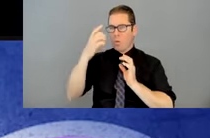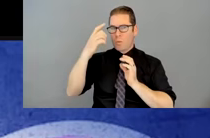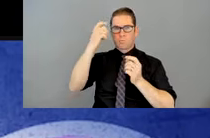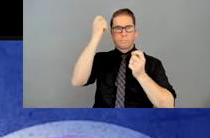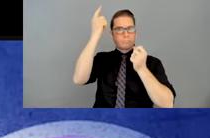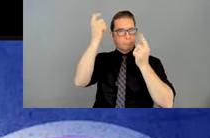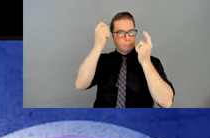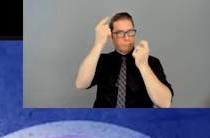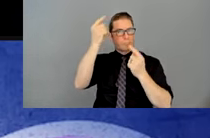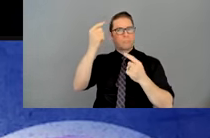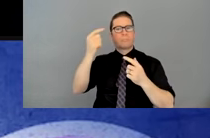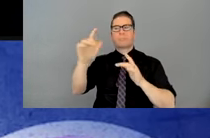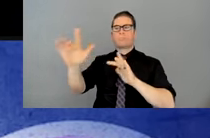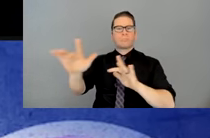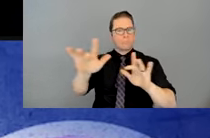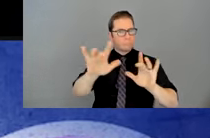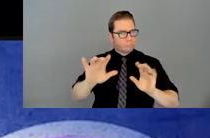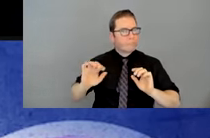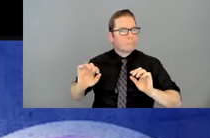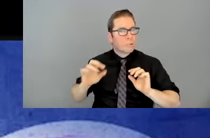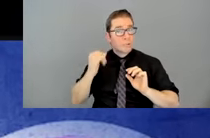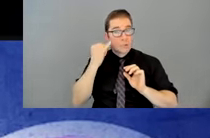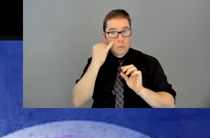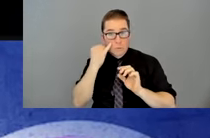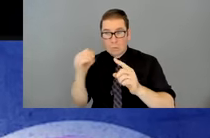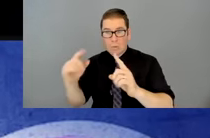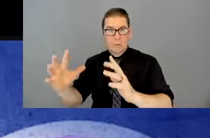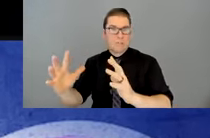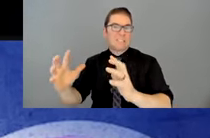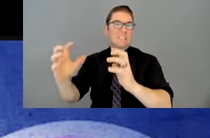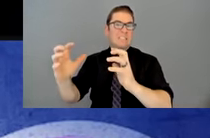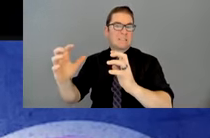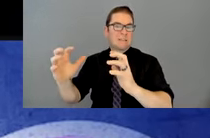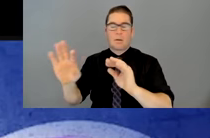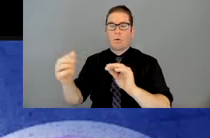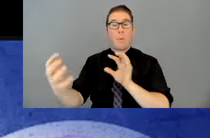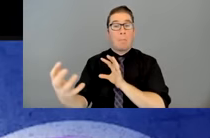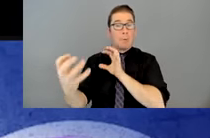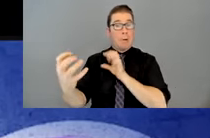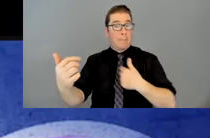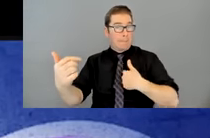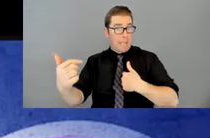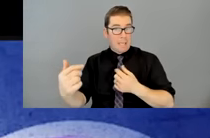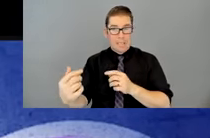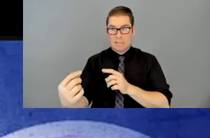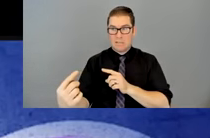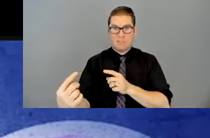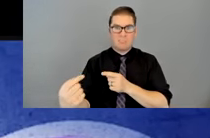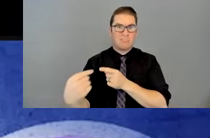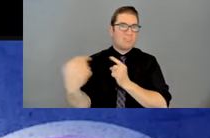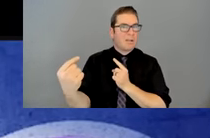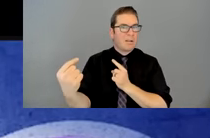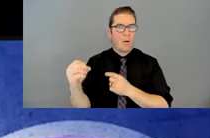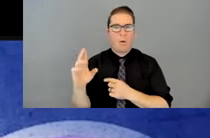a student who is arguing with me, right, or has a kind of an